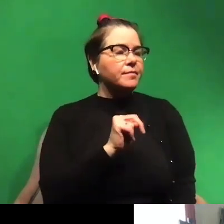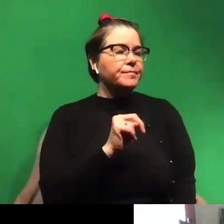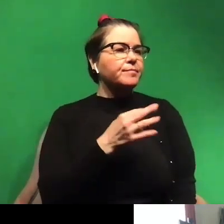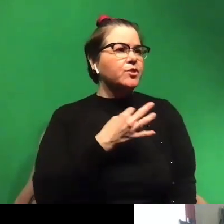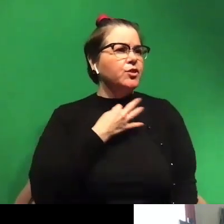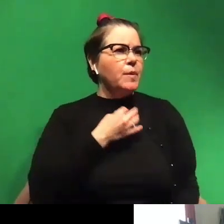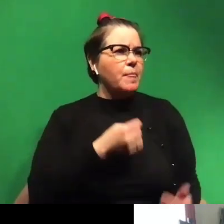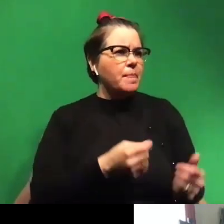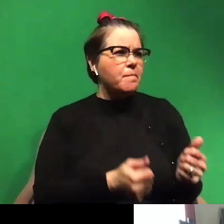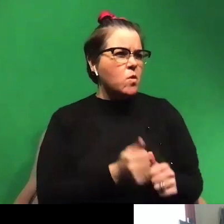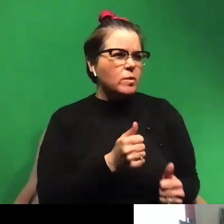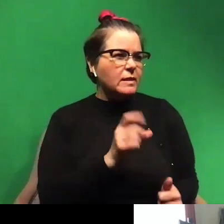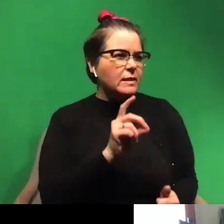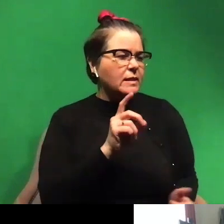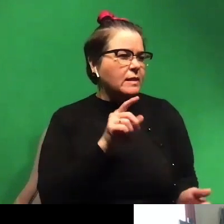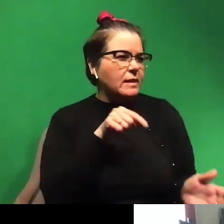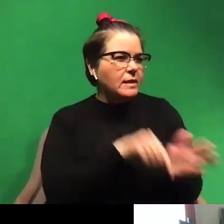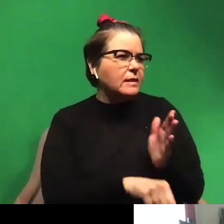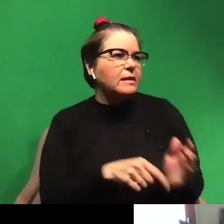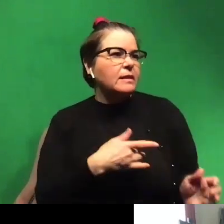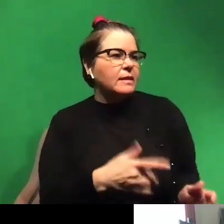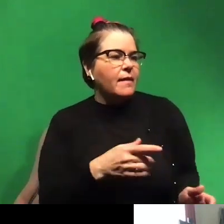deadly microbe?